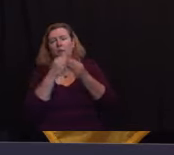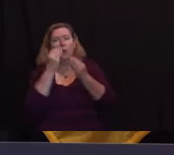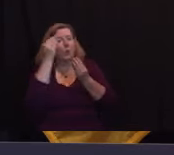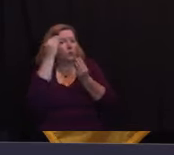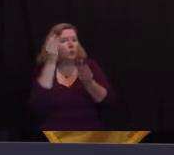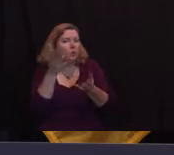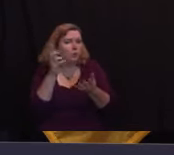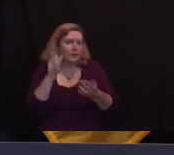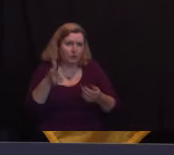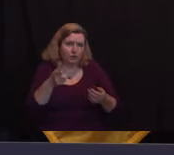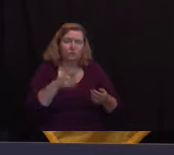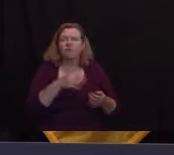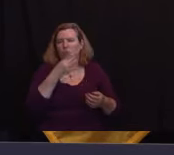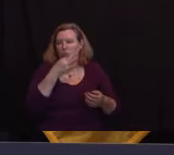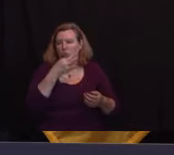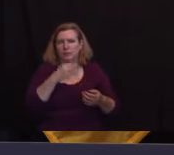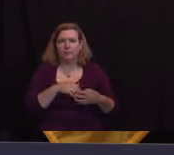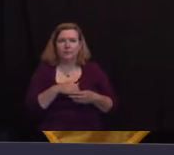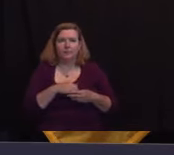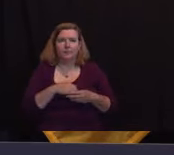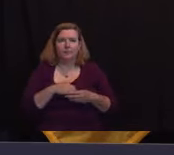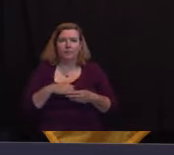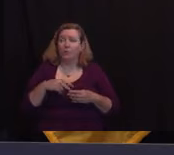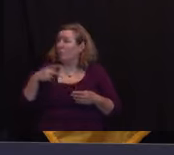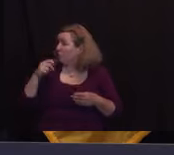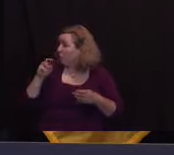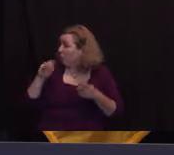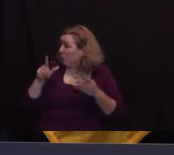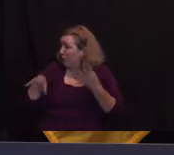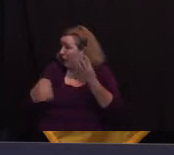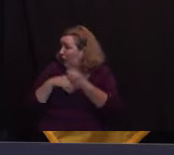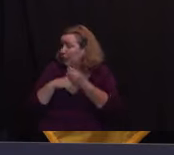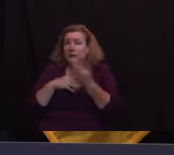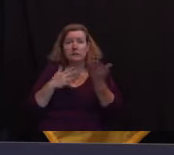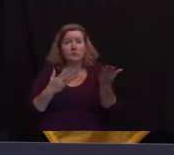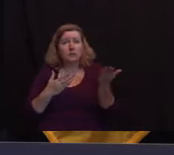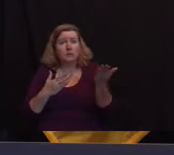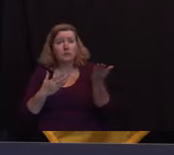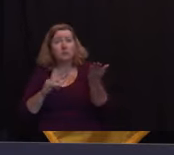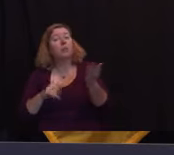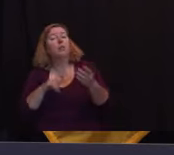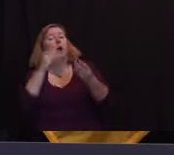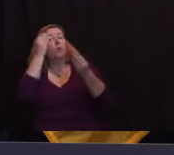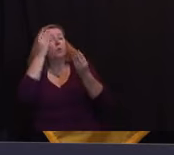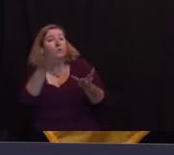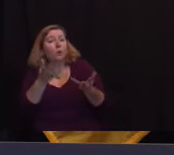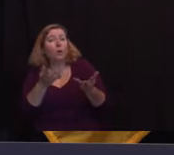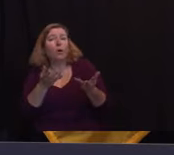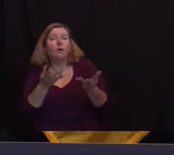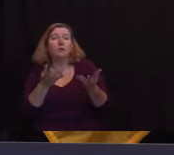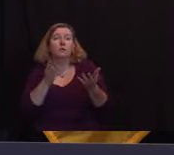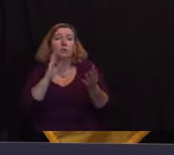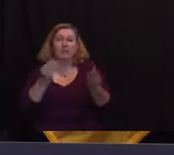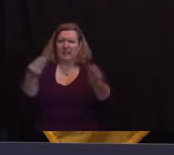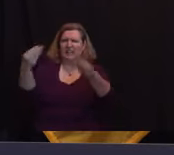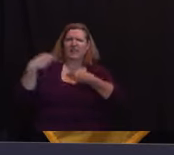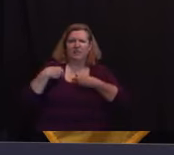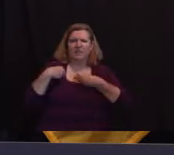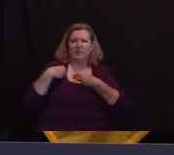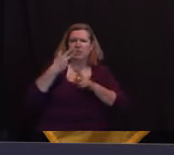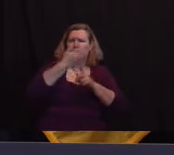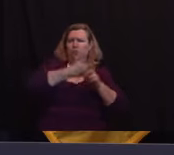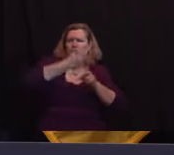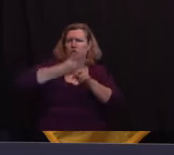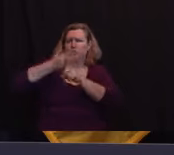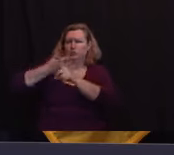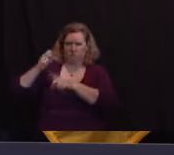sooner than later. Parimal, anything you want to add to that, or are you good? Yeah, I would just add that those reports have been being delivered quarterly, and we can follow up with you afterwards to see what we'll get